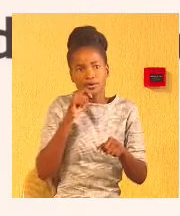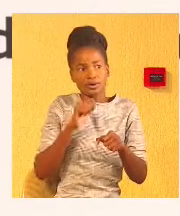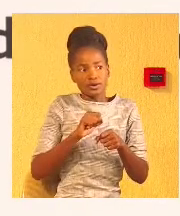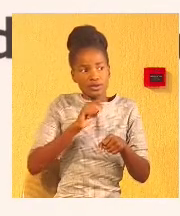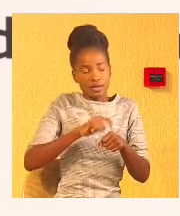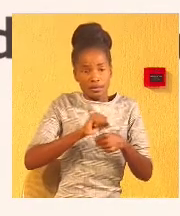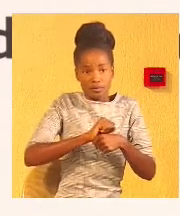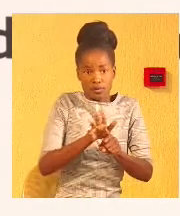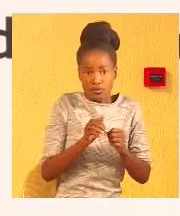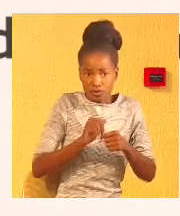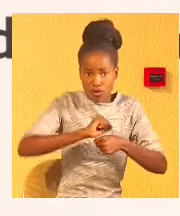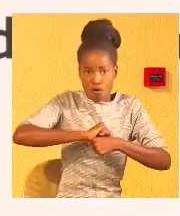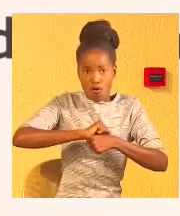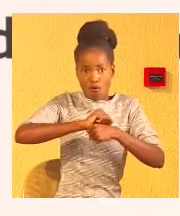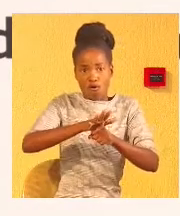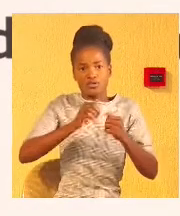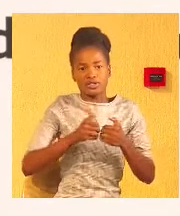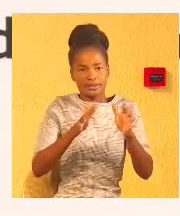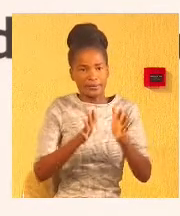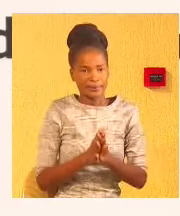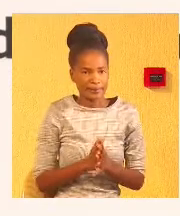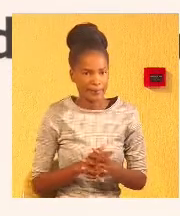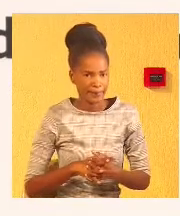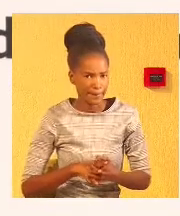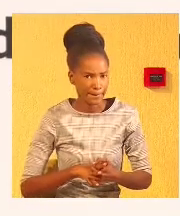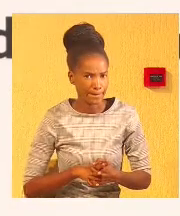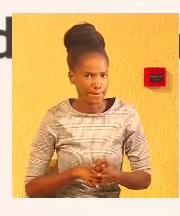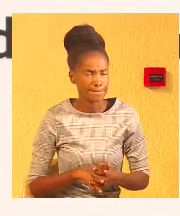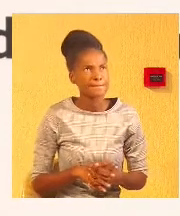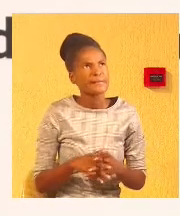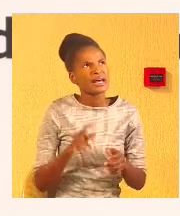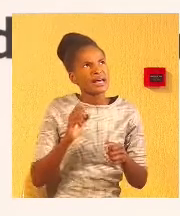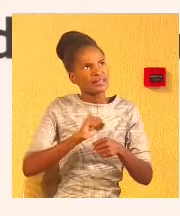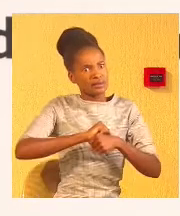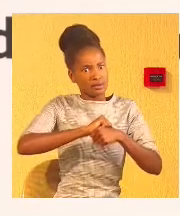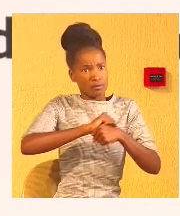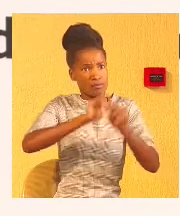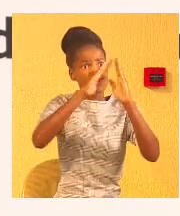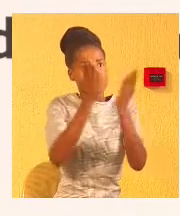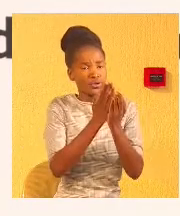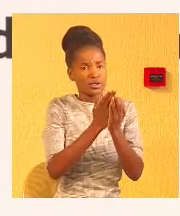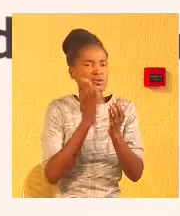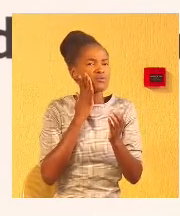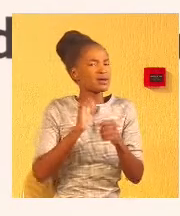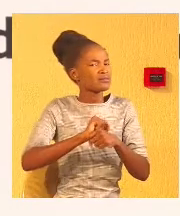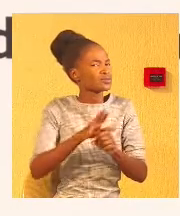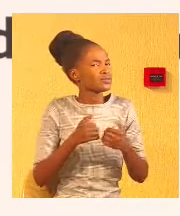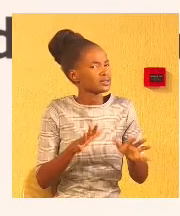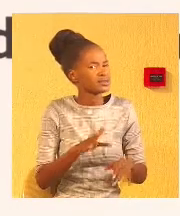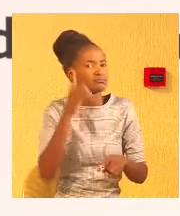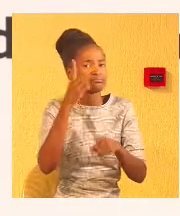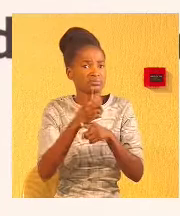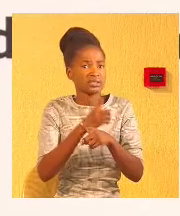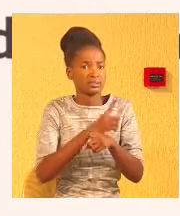COVID-19, which set in around December globally, and we had our first